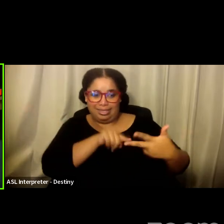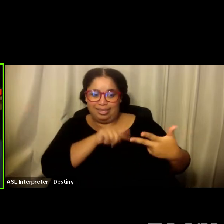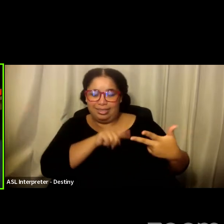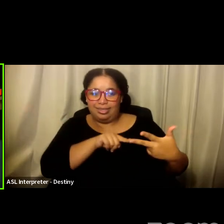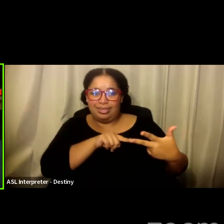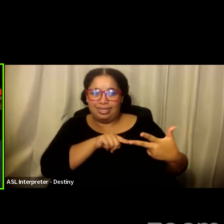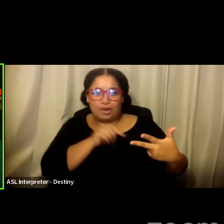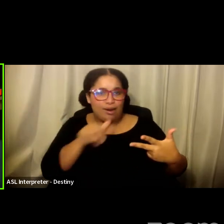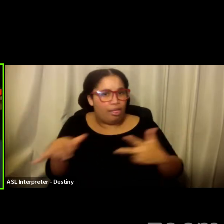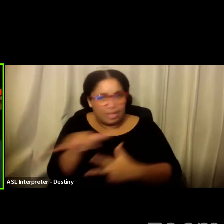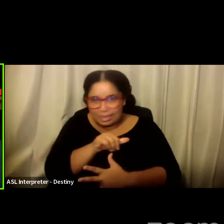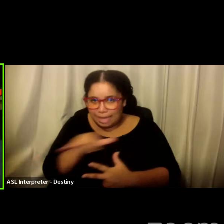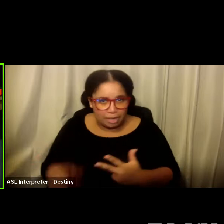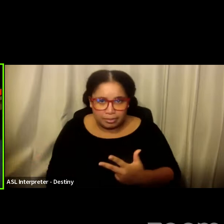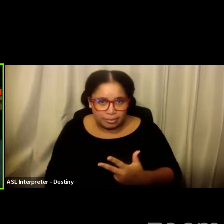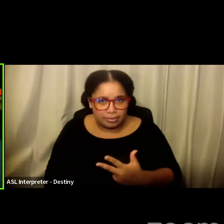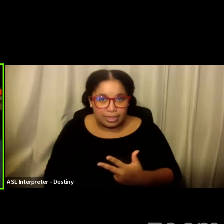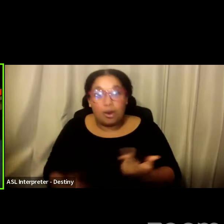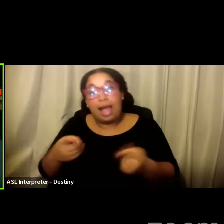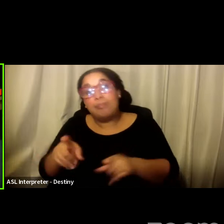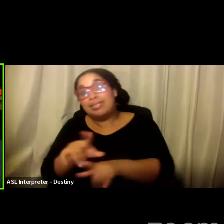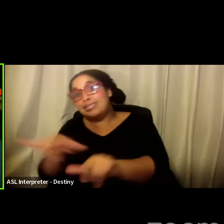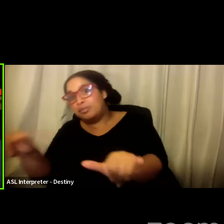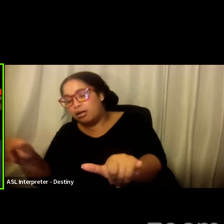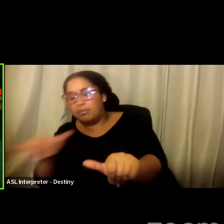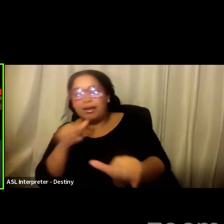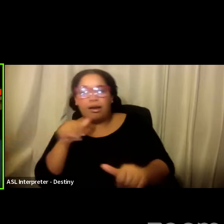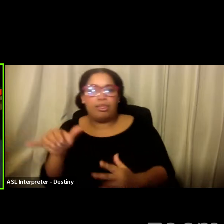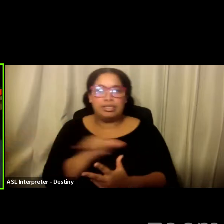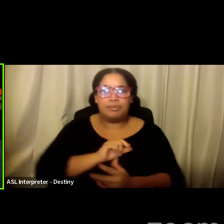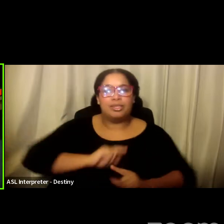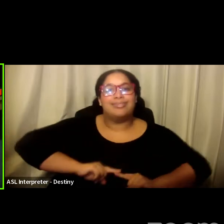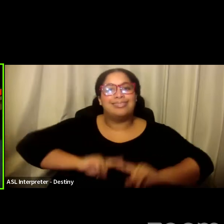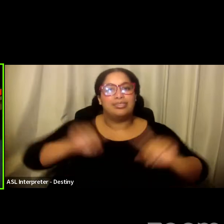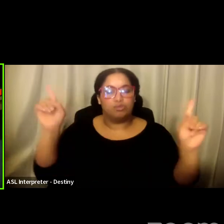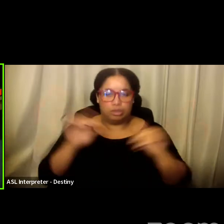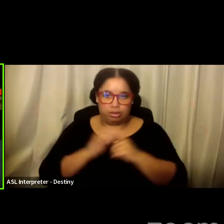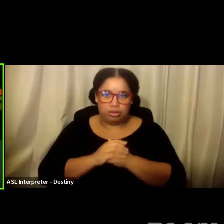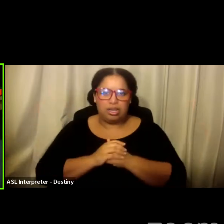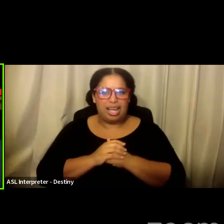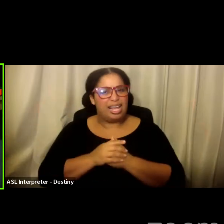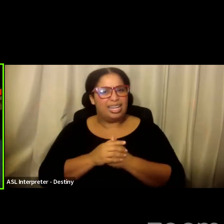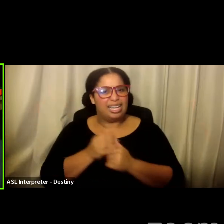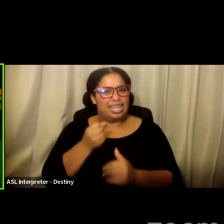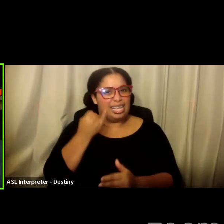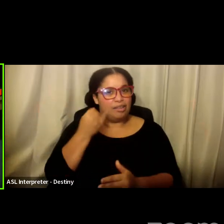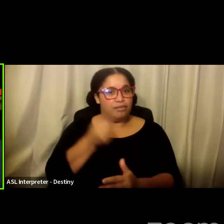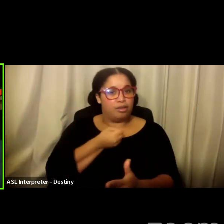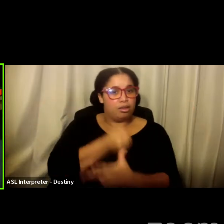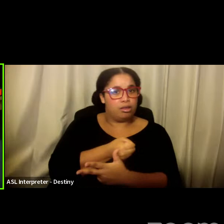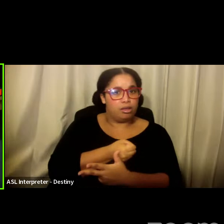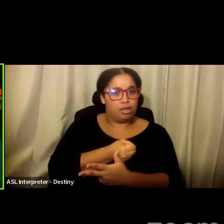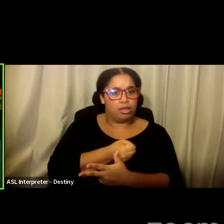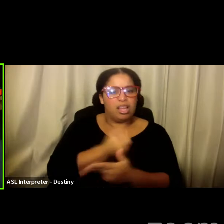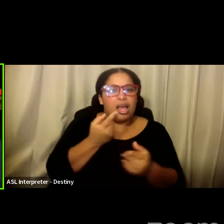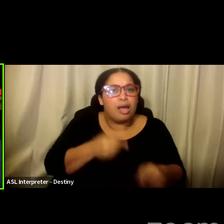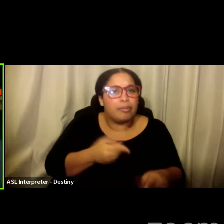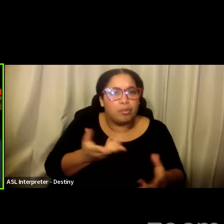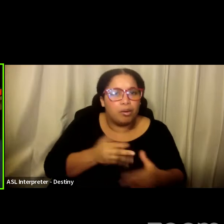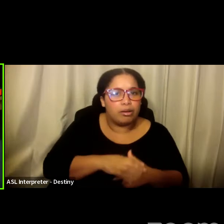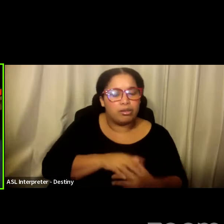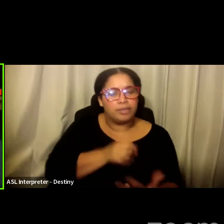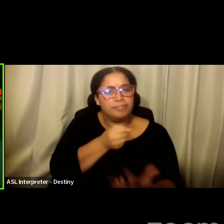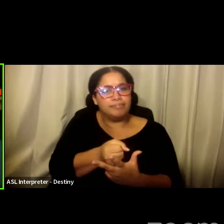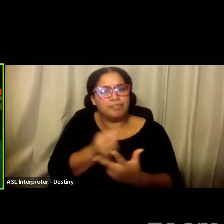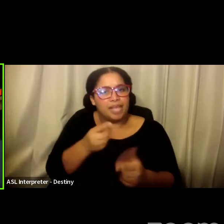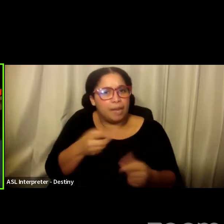how they're not the same, how they are different things. And what is at stake and why it still matters to protect